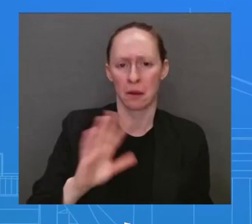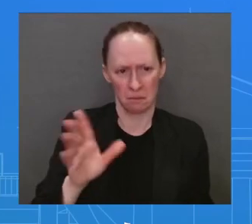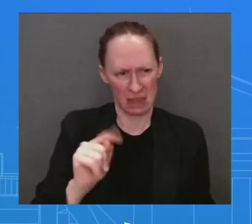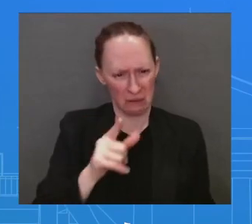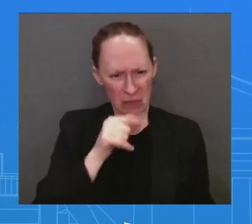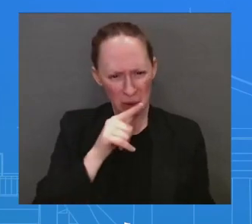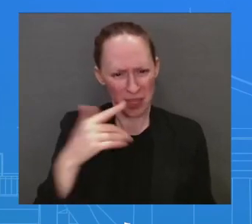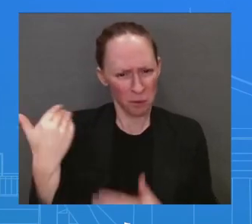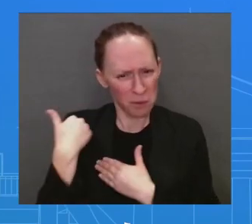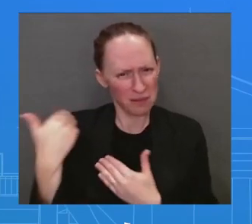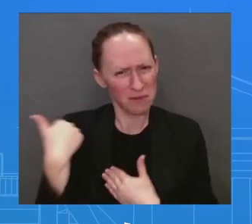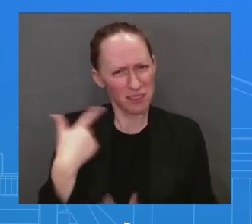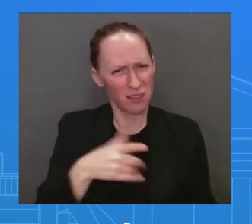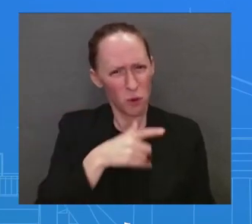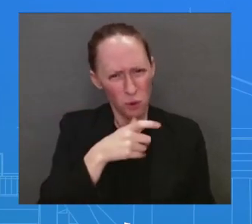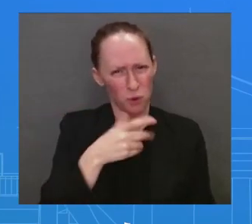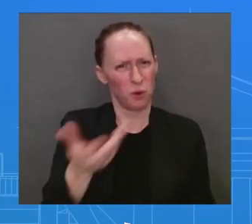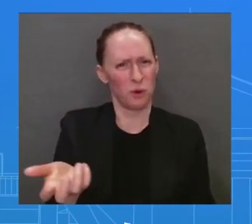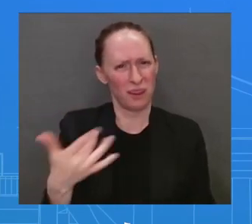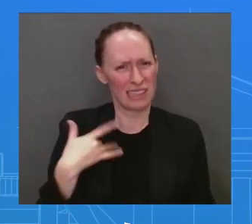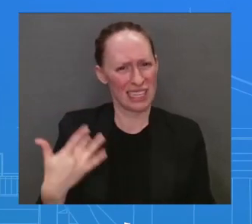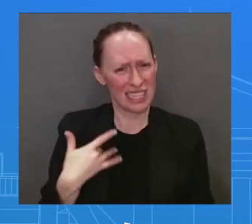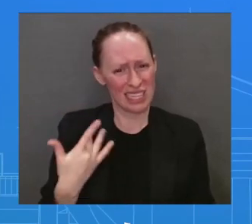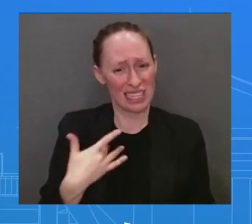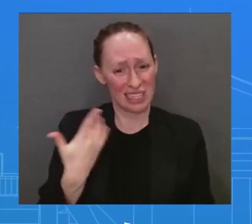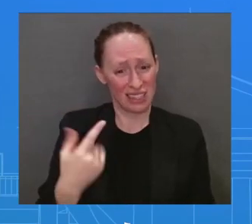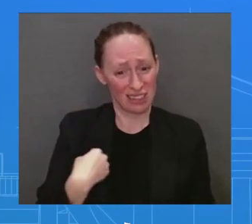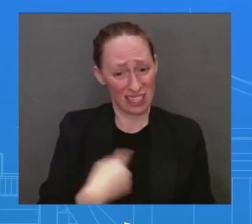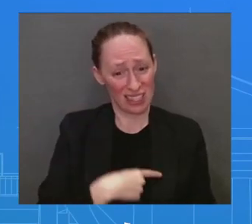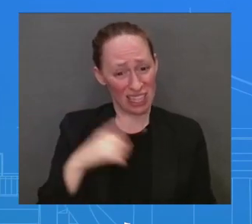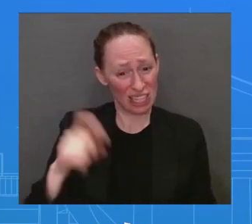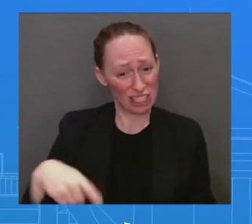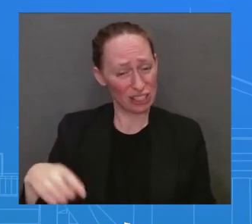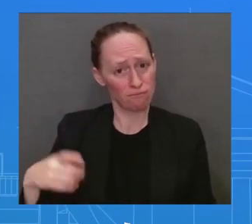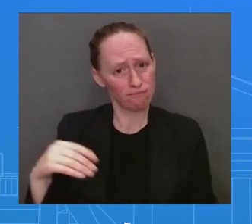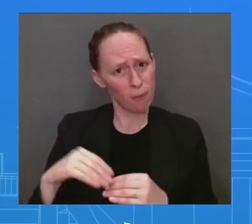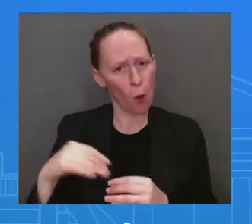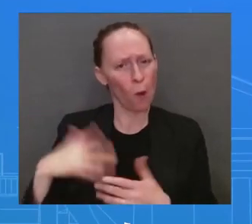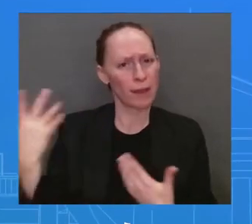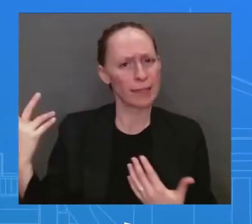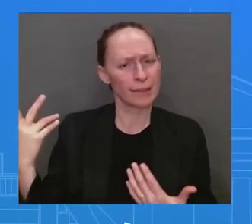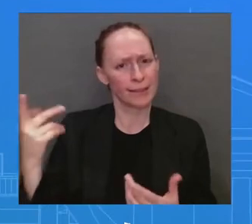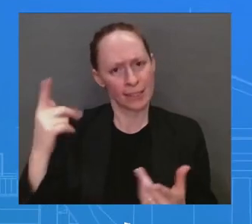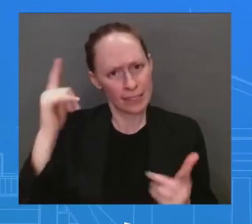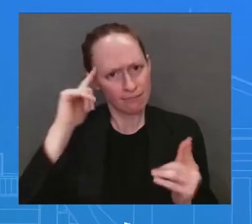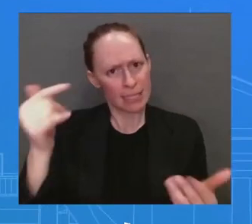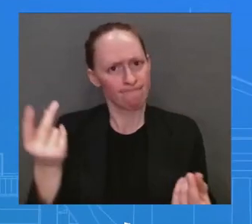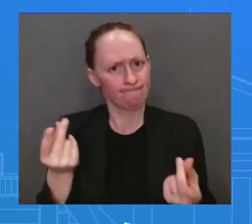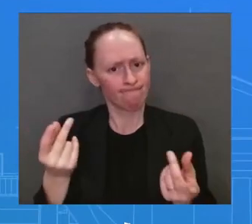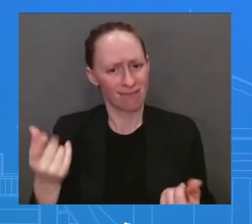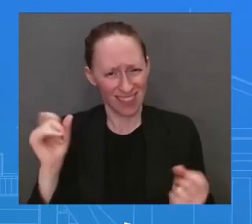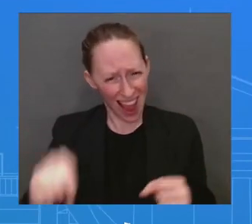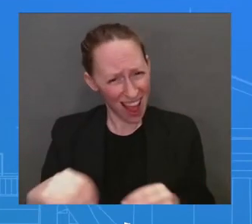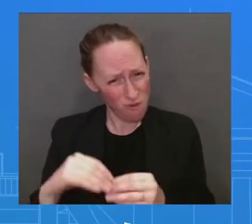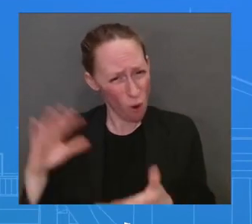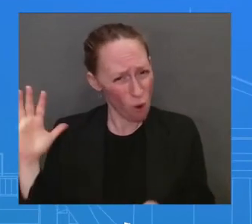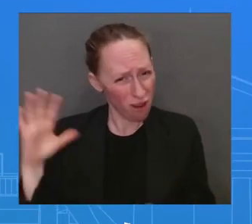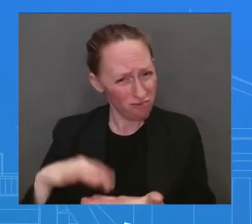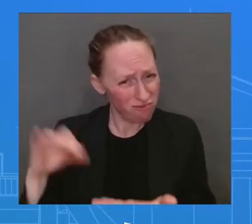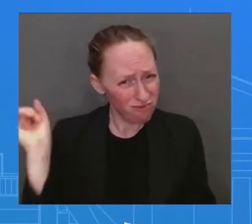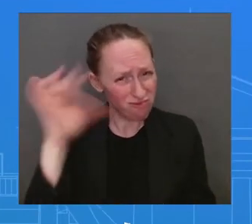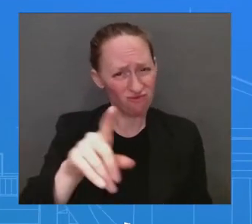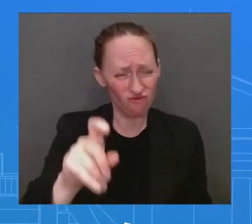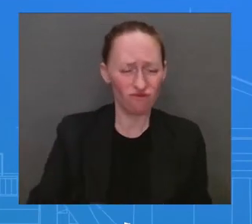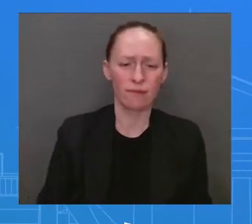that more can be done from our end? Is there more that can be done to get the aid to them? I think he was referring to actors in the